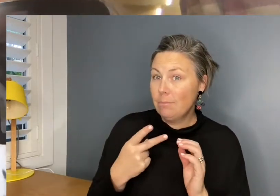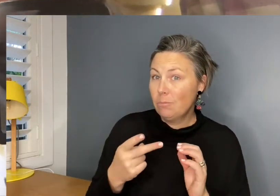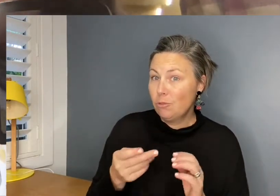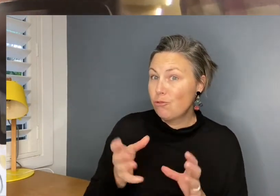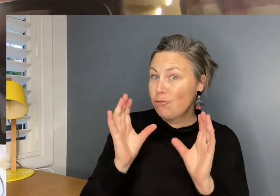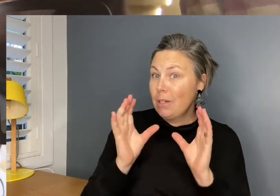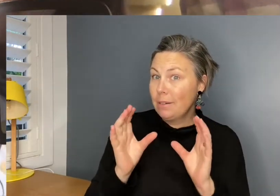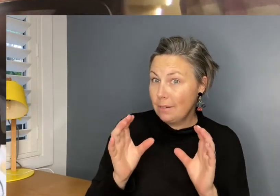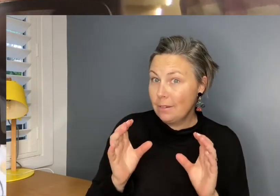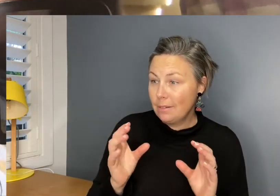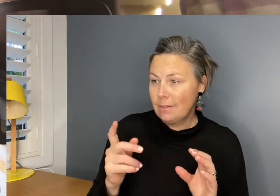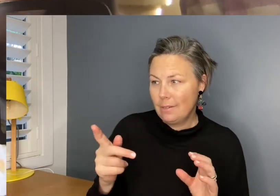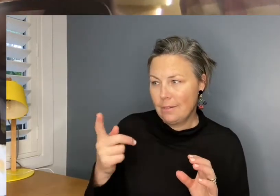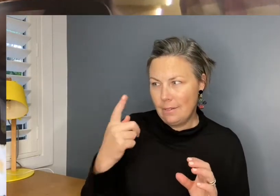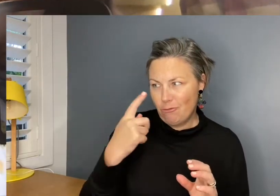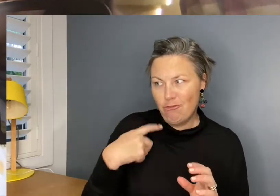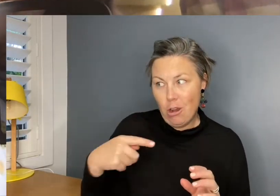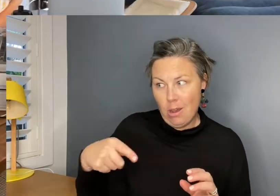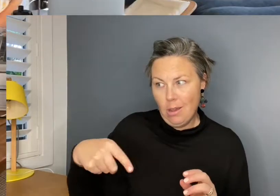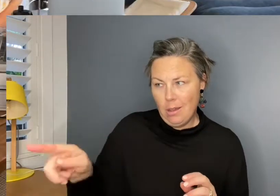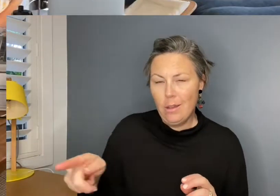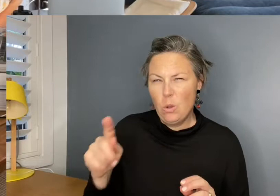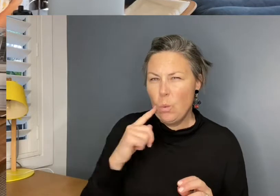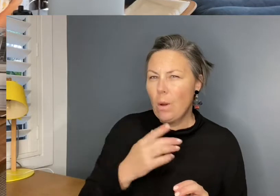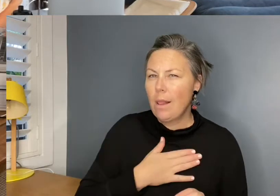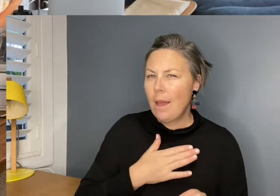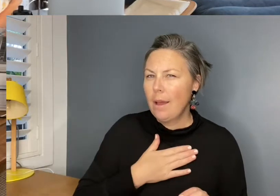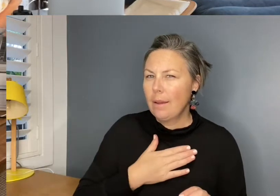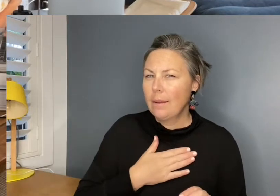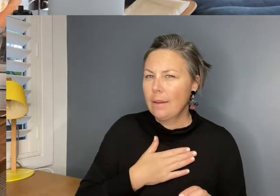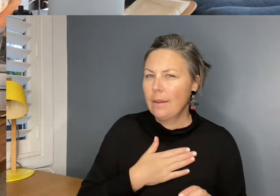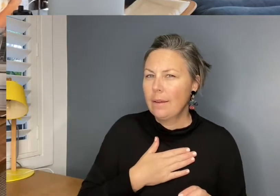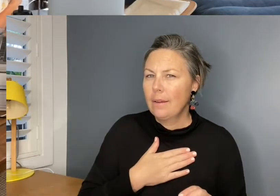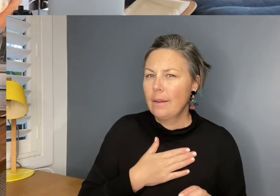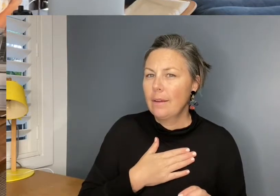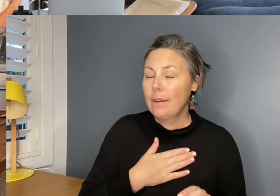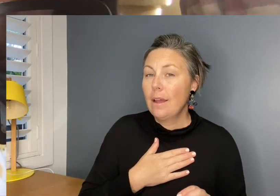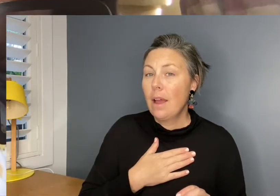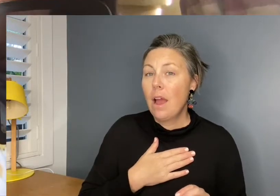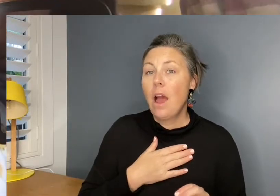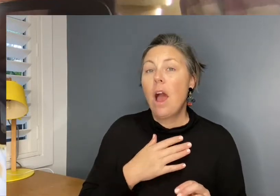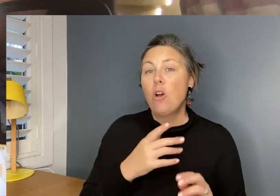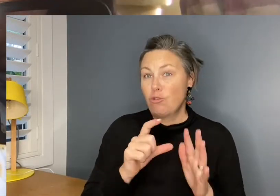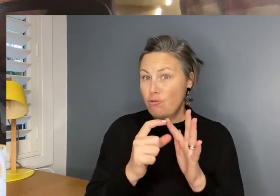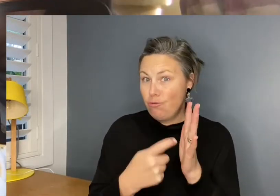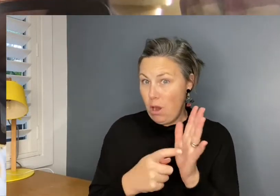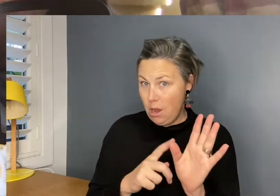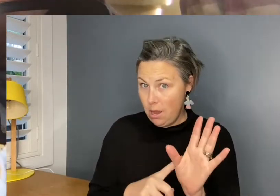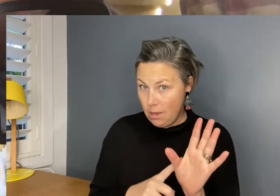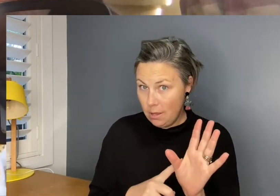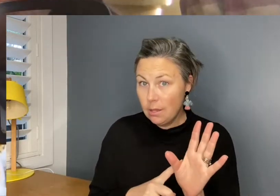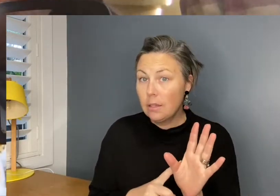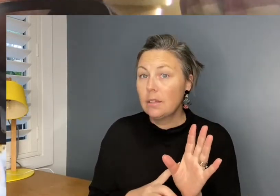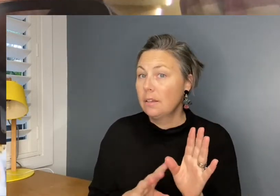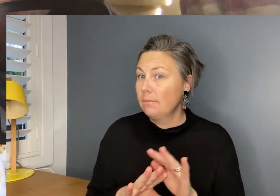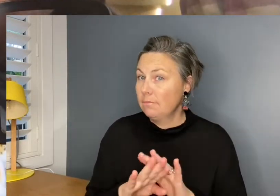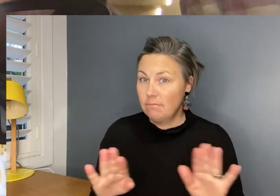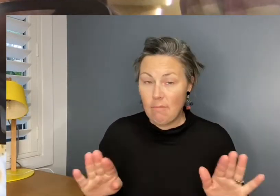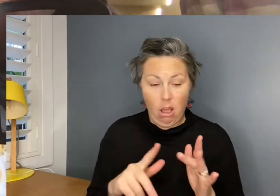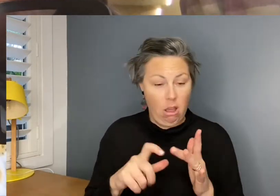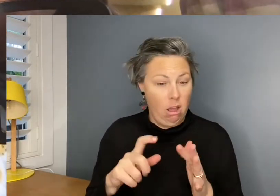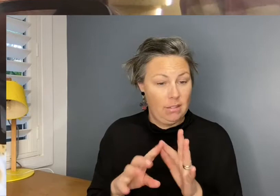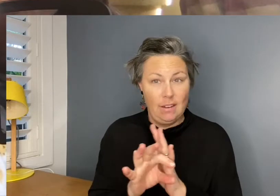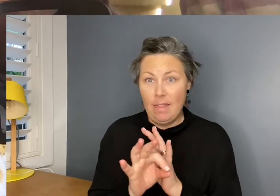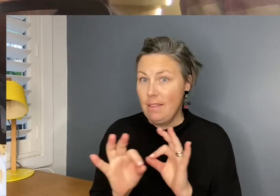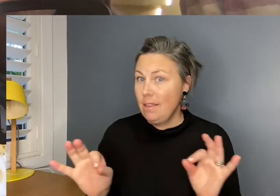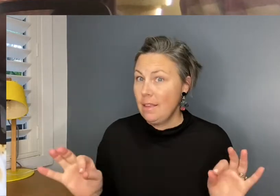will make you one to try. I actually think you'll like it. On the rocks? No, with dry, brandy and dry. And it's a drink that